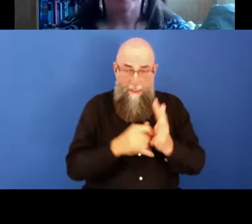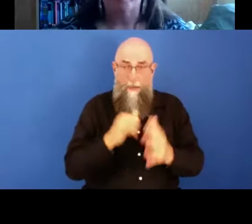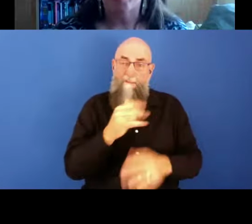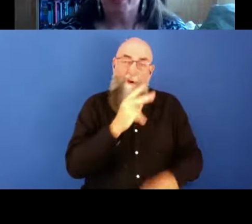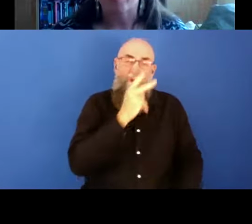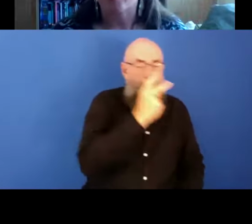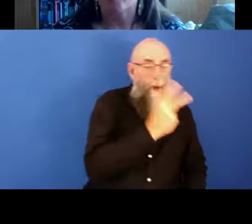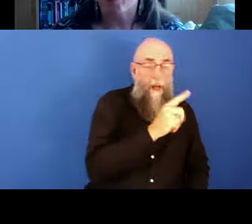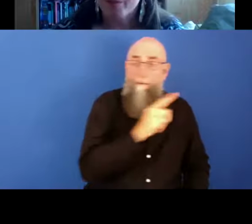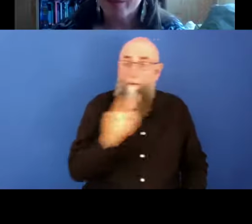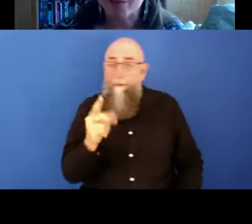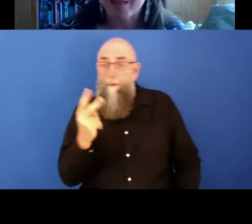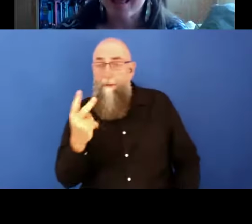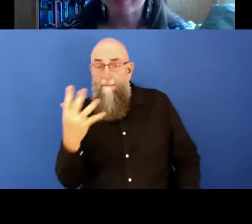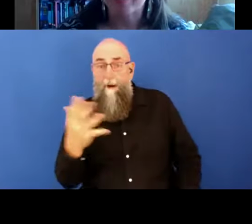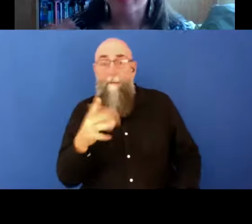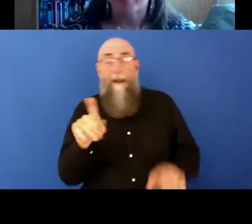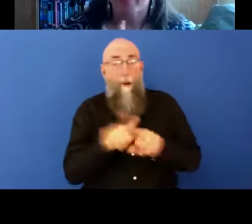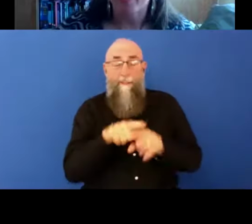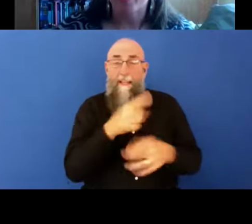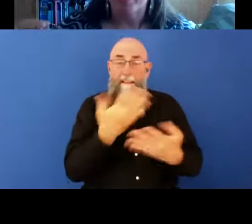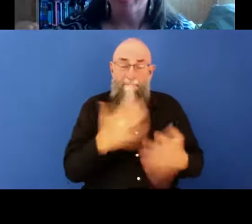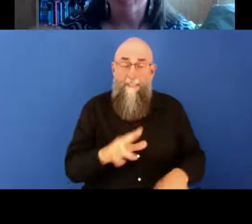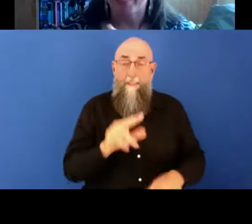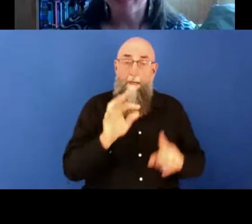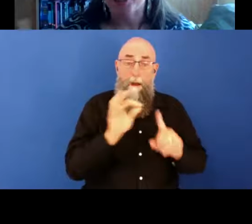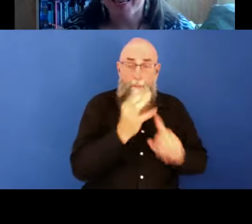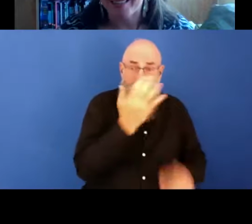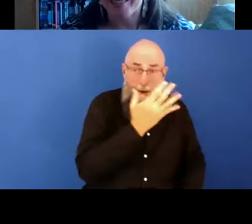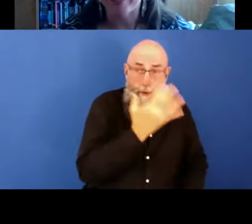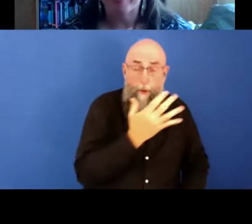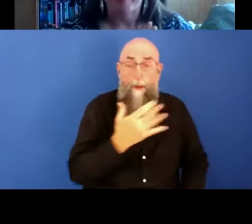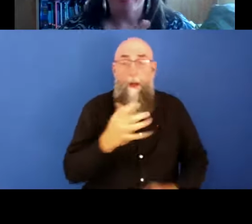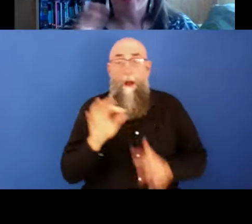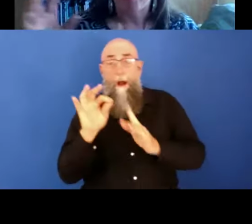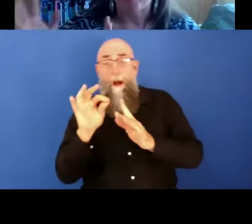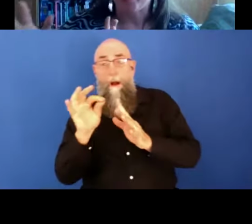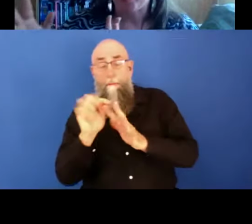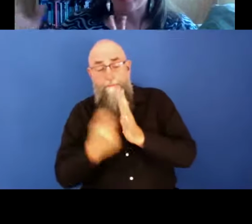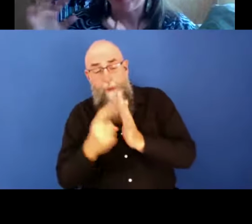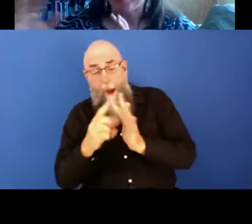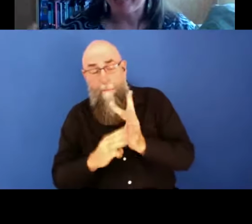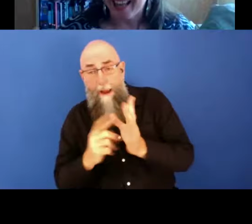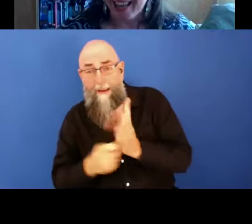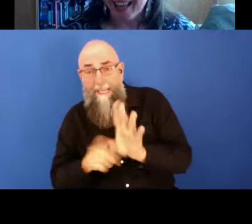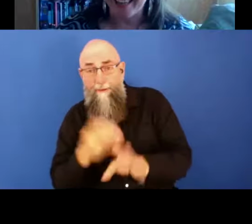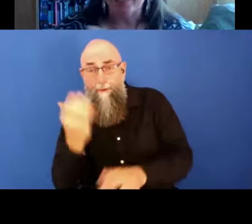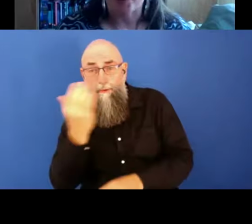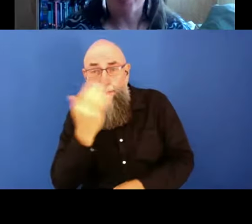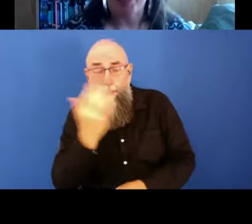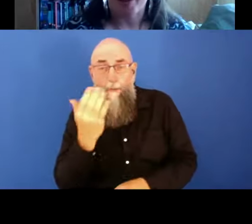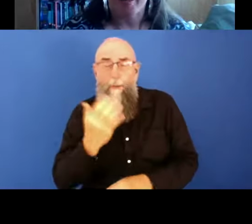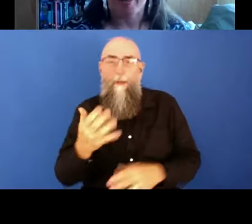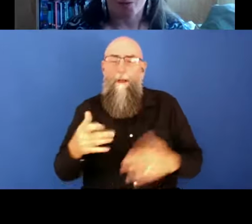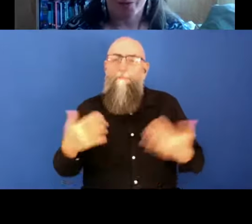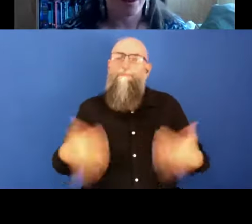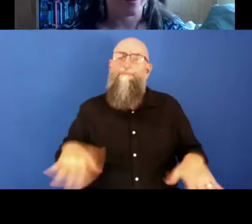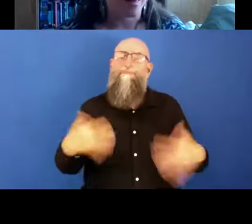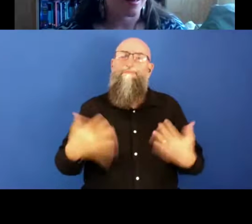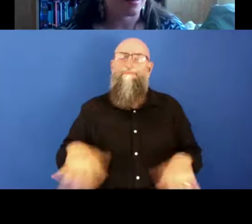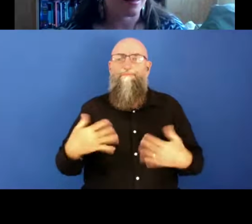they did preschool and primary school classes and implemented training trainers of the sort of people in the target age group to go and